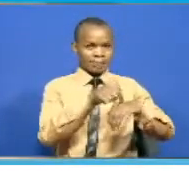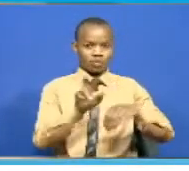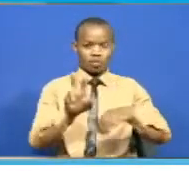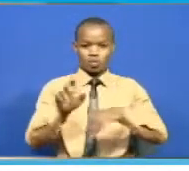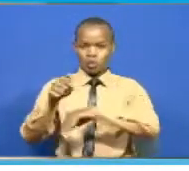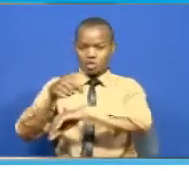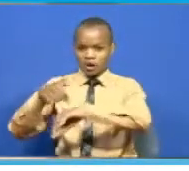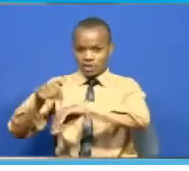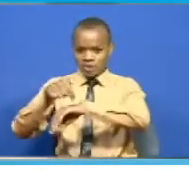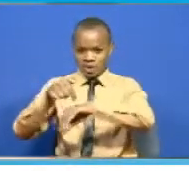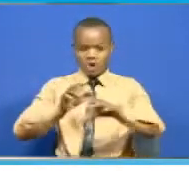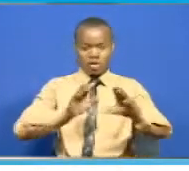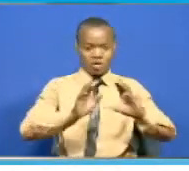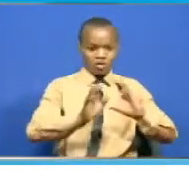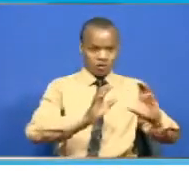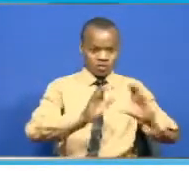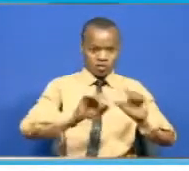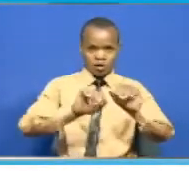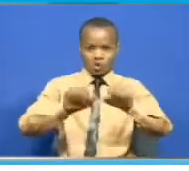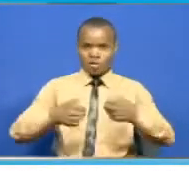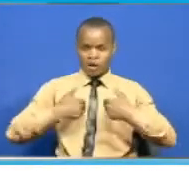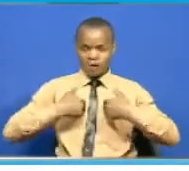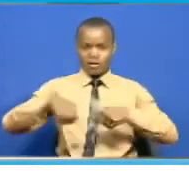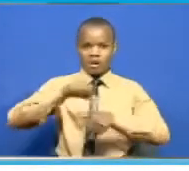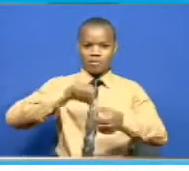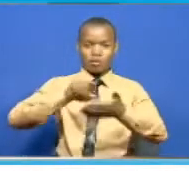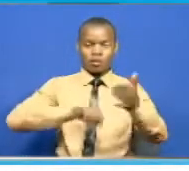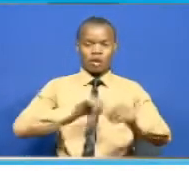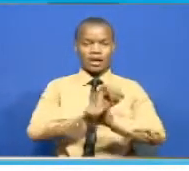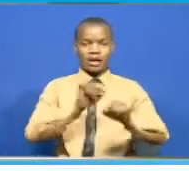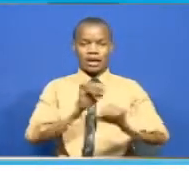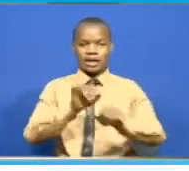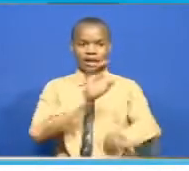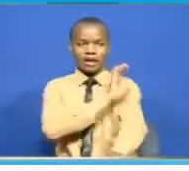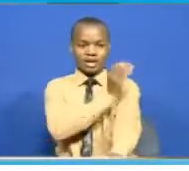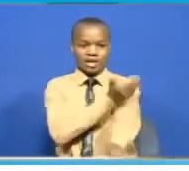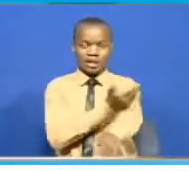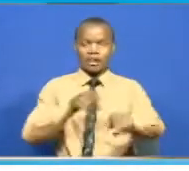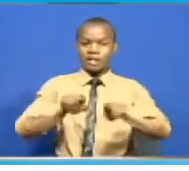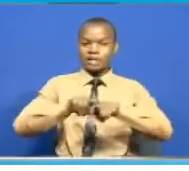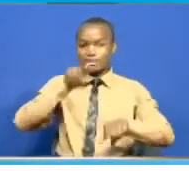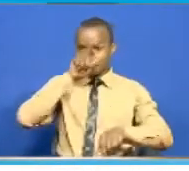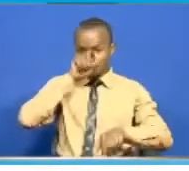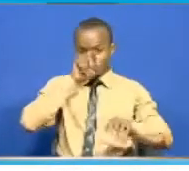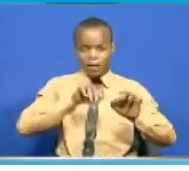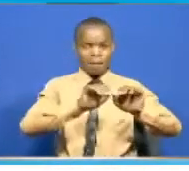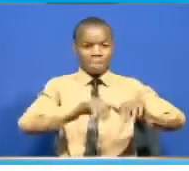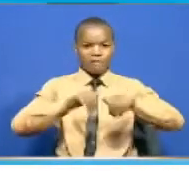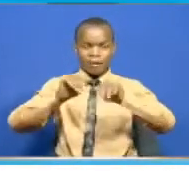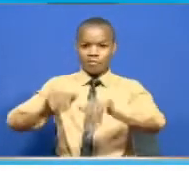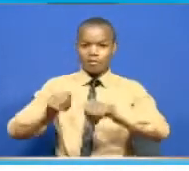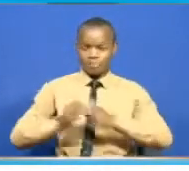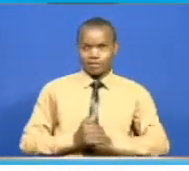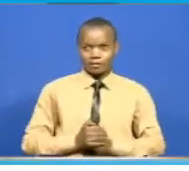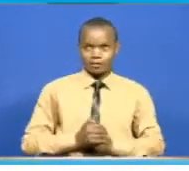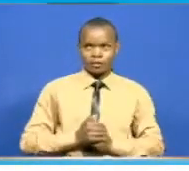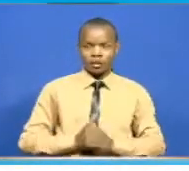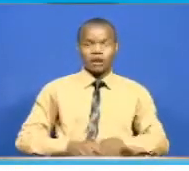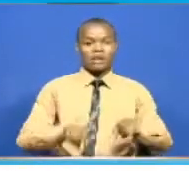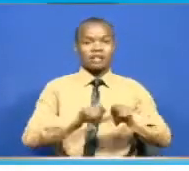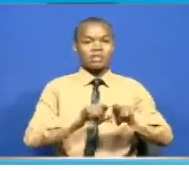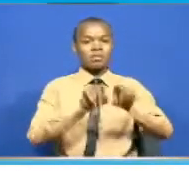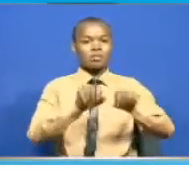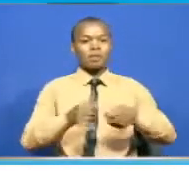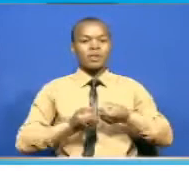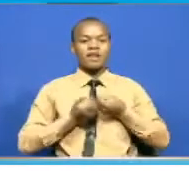be having conversations around matters renewable energy as well as poultry farming. You might want to stand by for that, as well as just updates